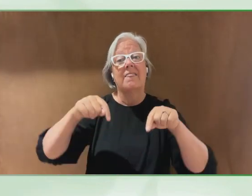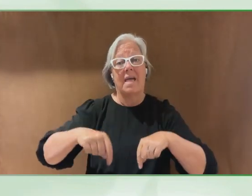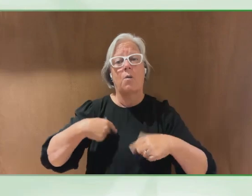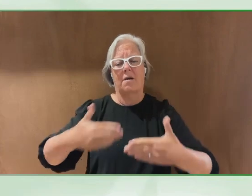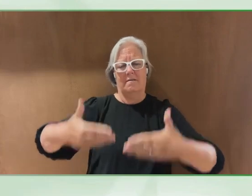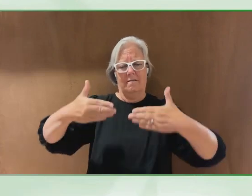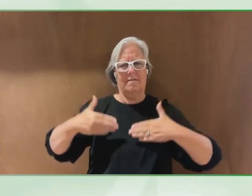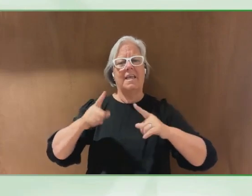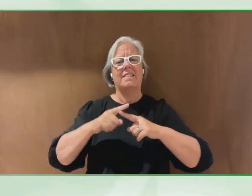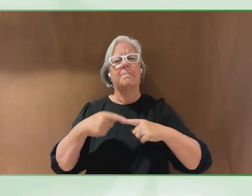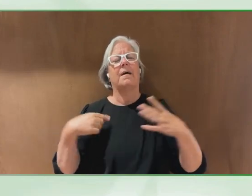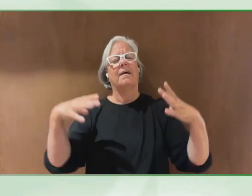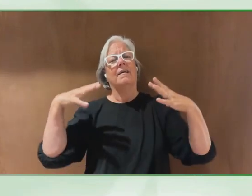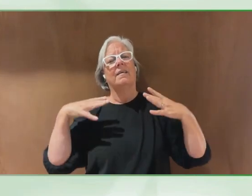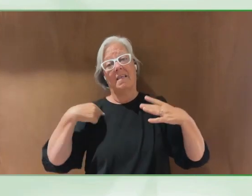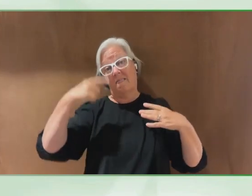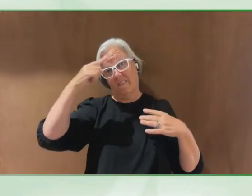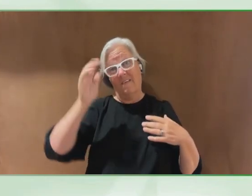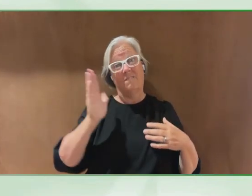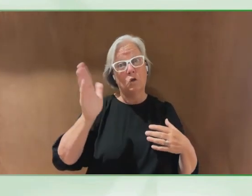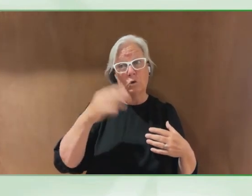is bright, looking at you all up there.